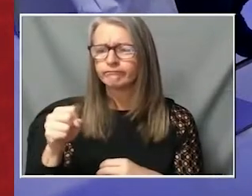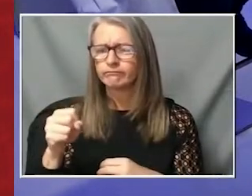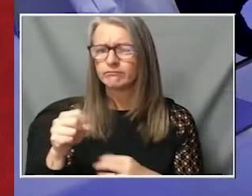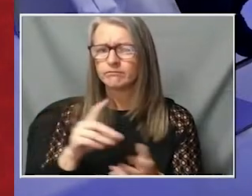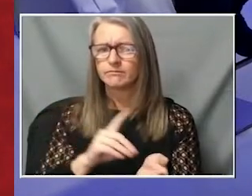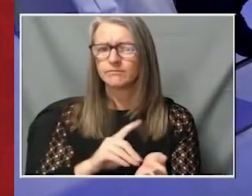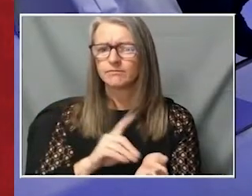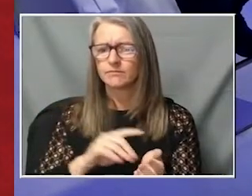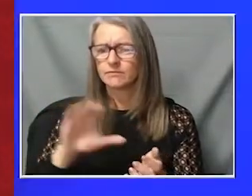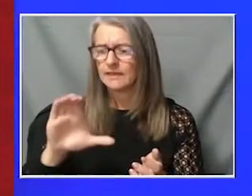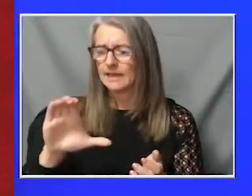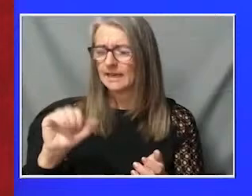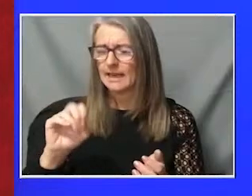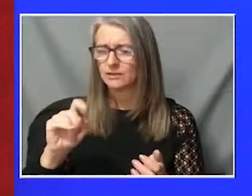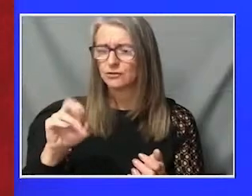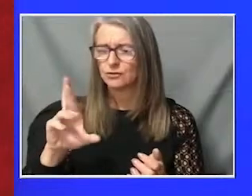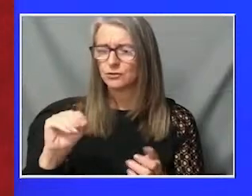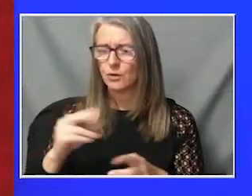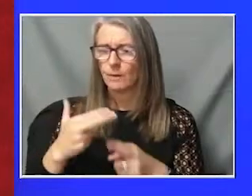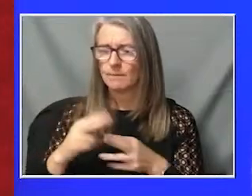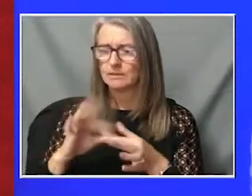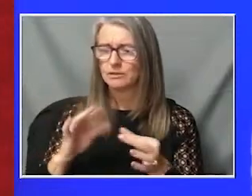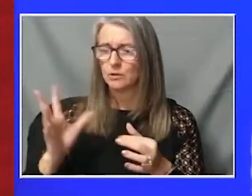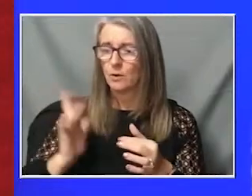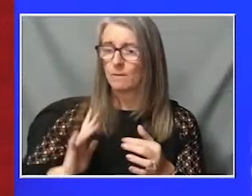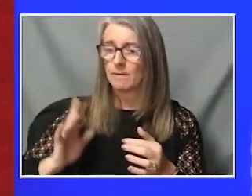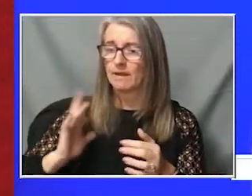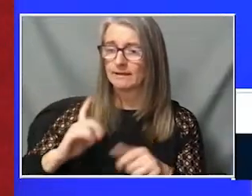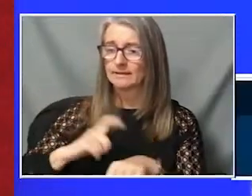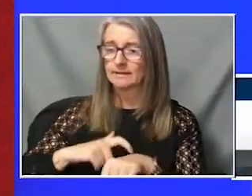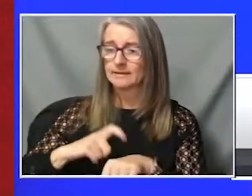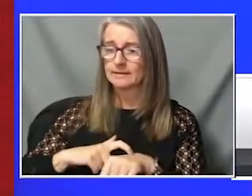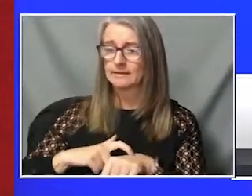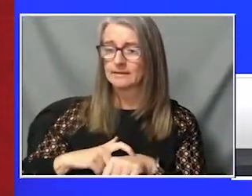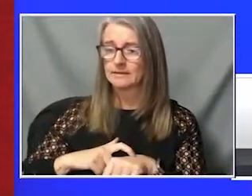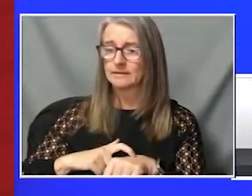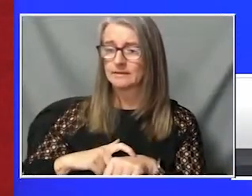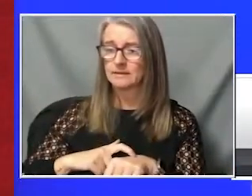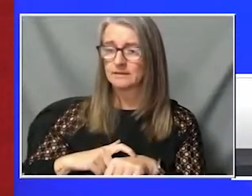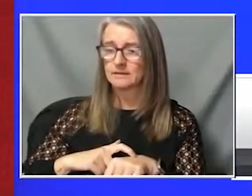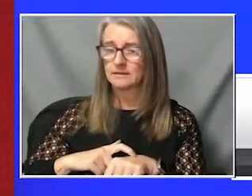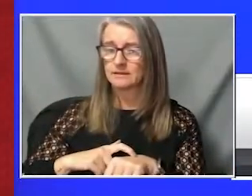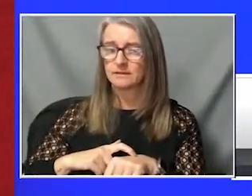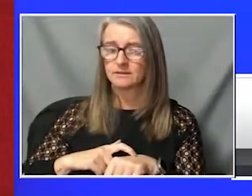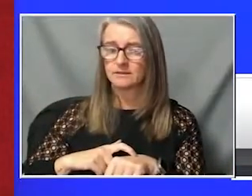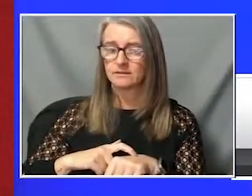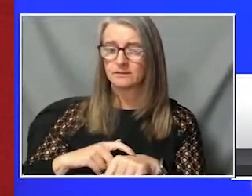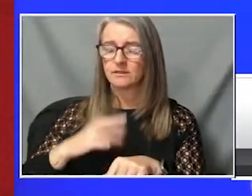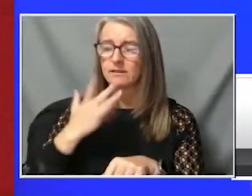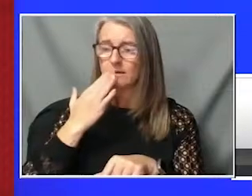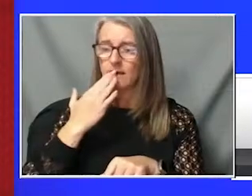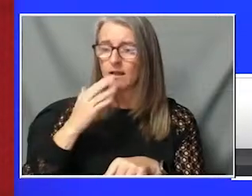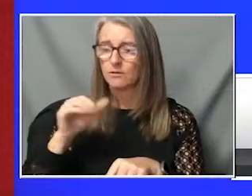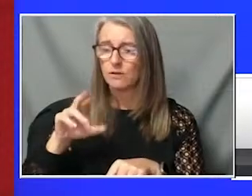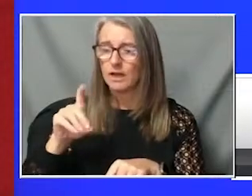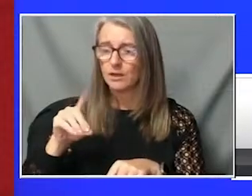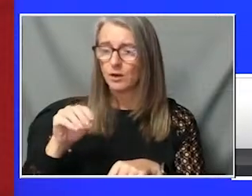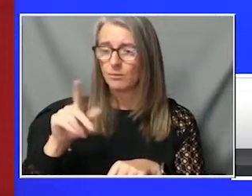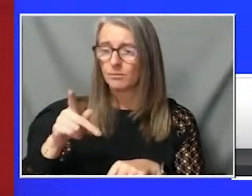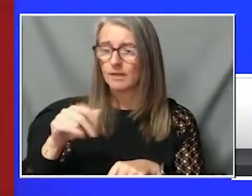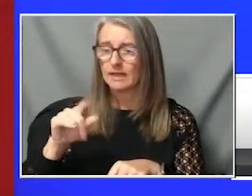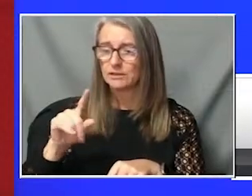Castro mentioned, if you really go back in time, the first inkling of this was in uranium miners in the Colorado Plateau.